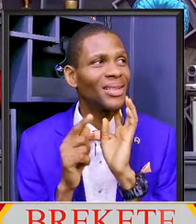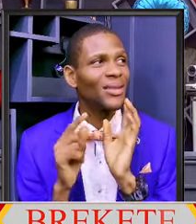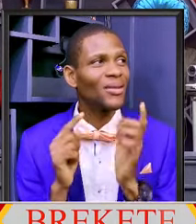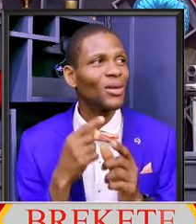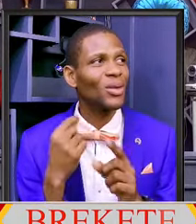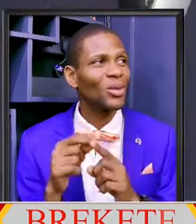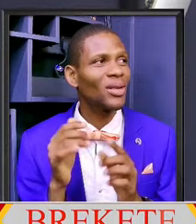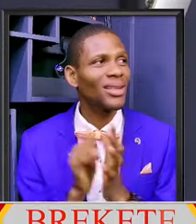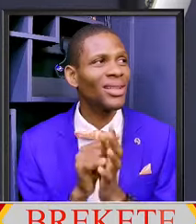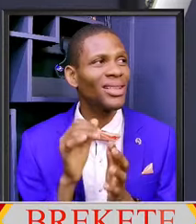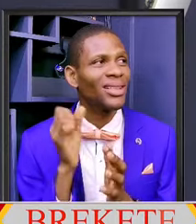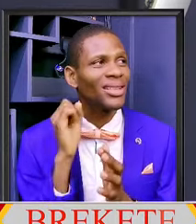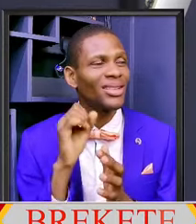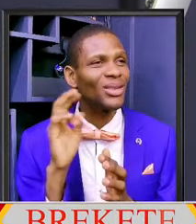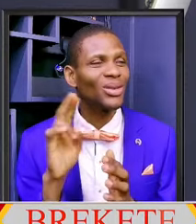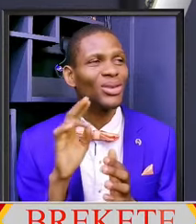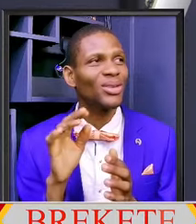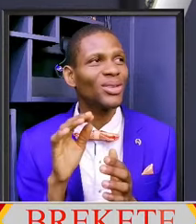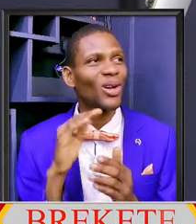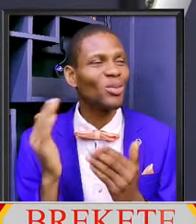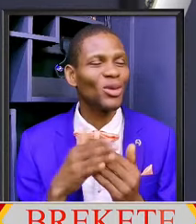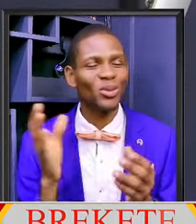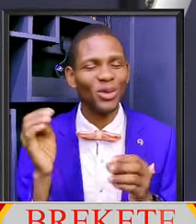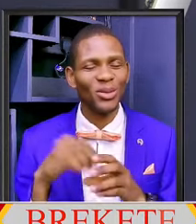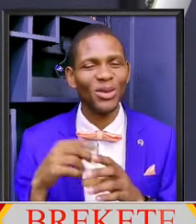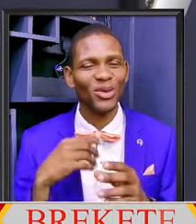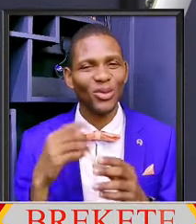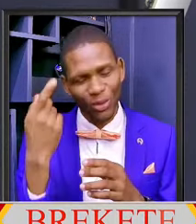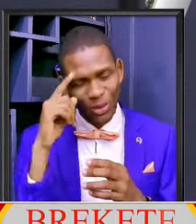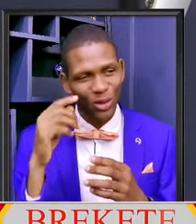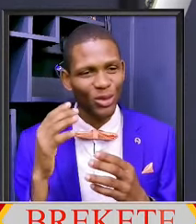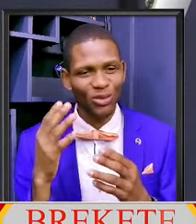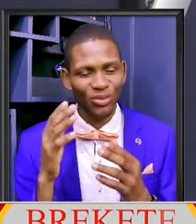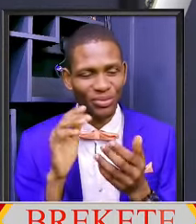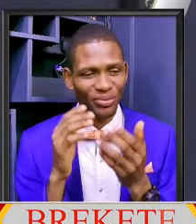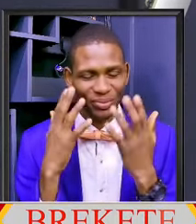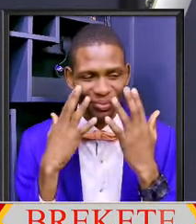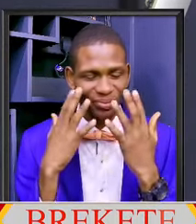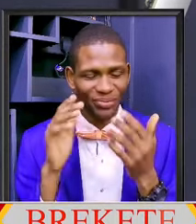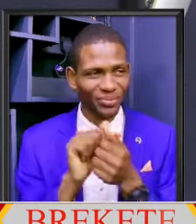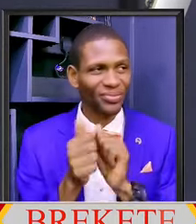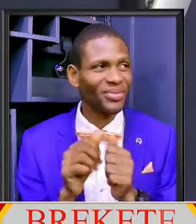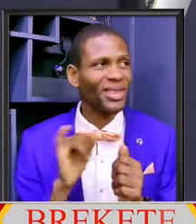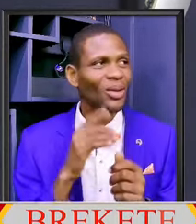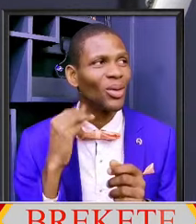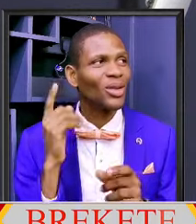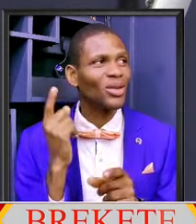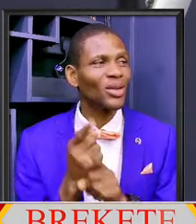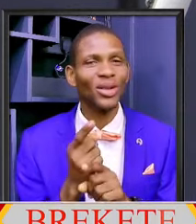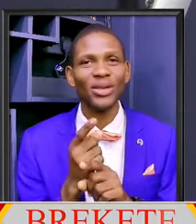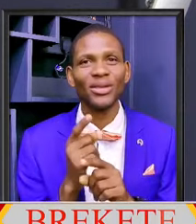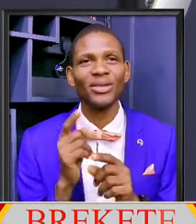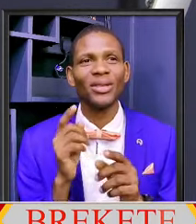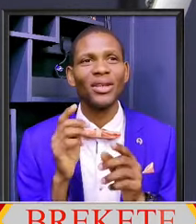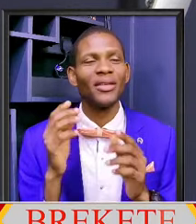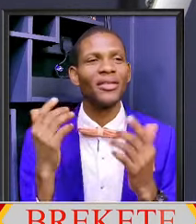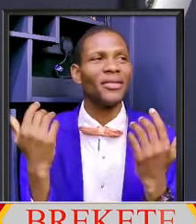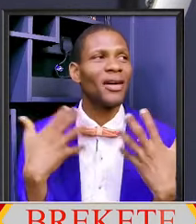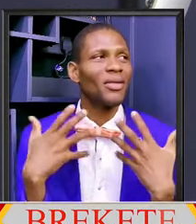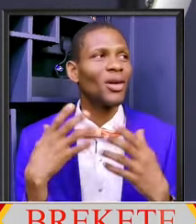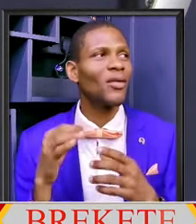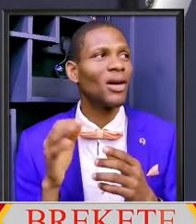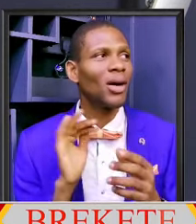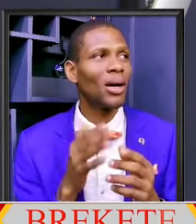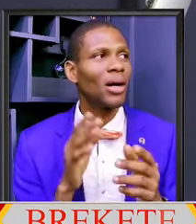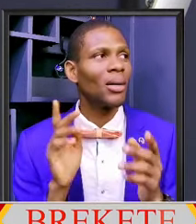she used, he nearly put me for trouble. Okay, no vex. No problem. I just fear our regulators